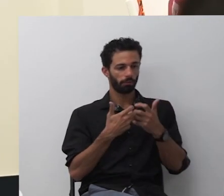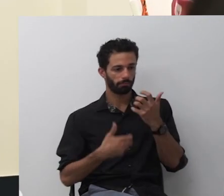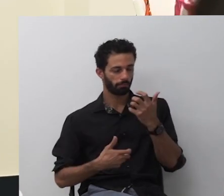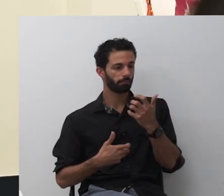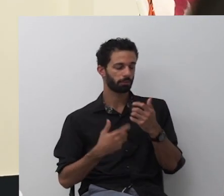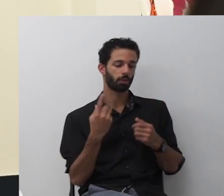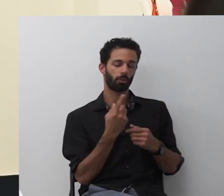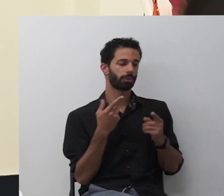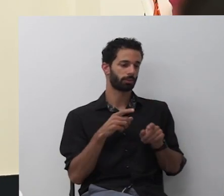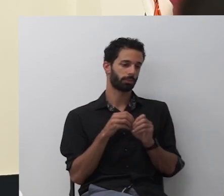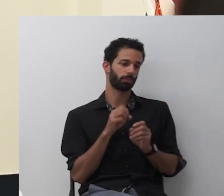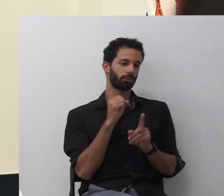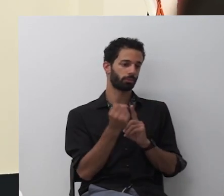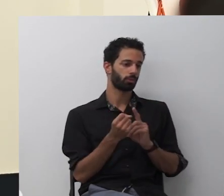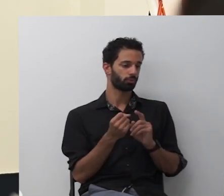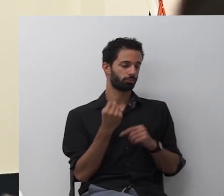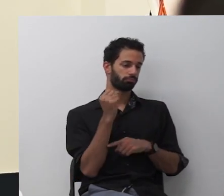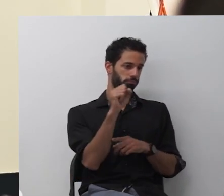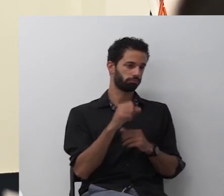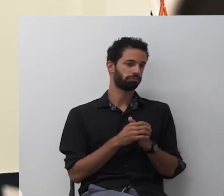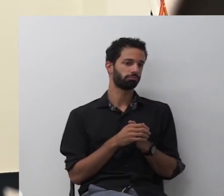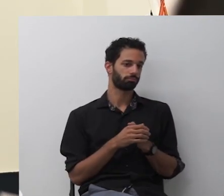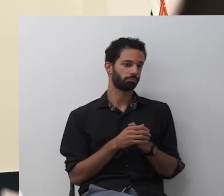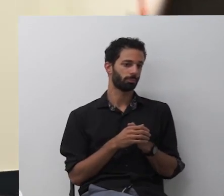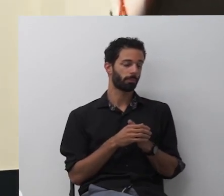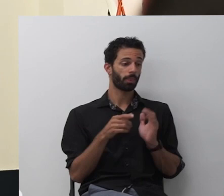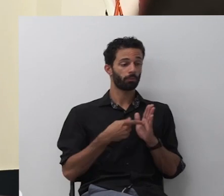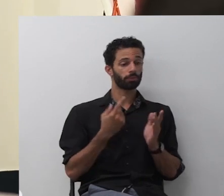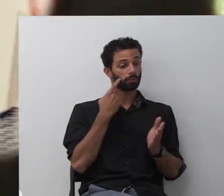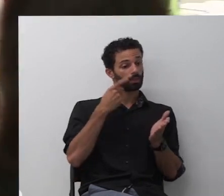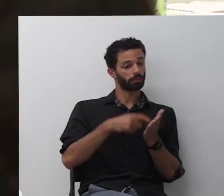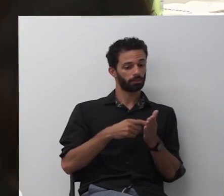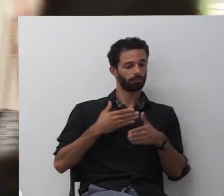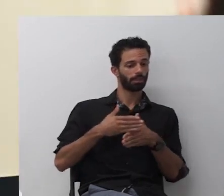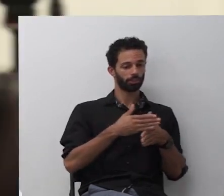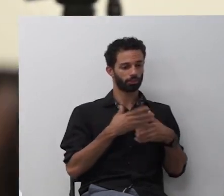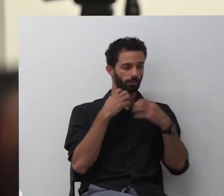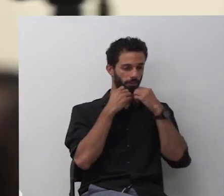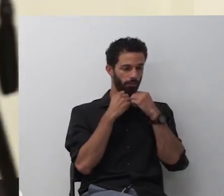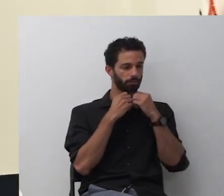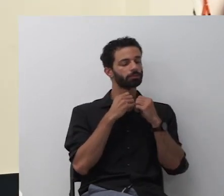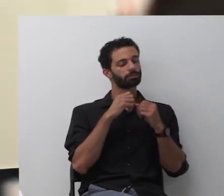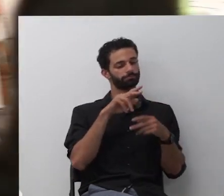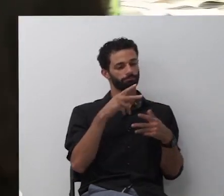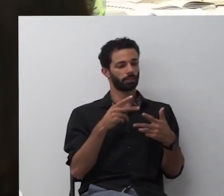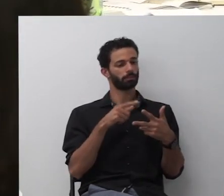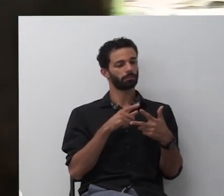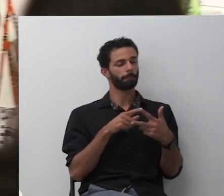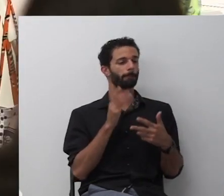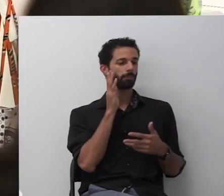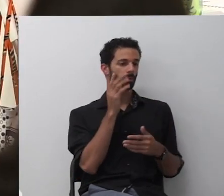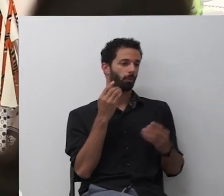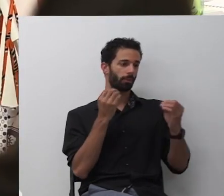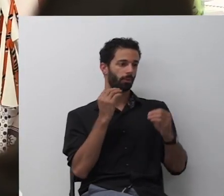social movements? So once we've kind of identified those shared values, then the second component is to think about our roles.